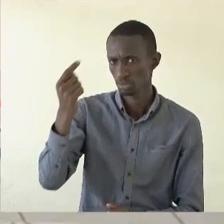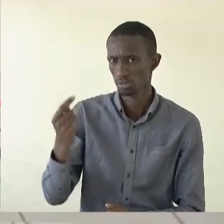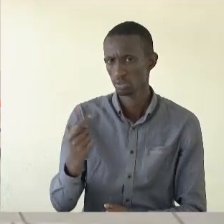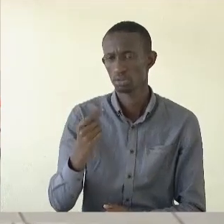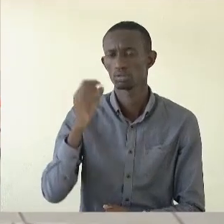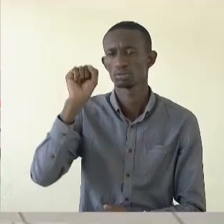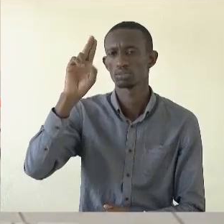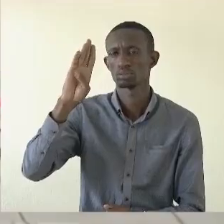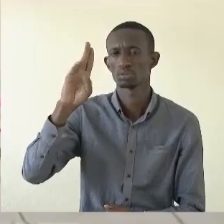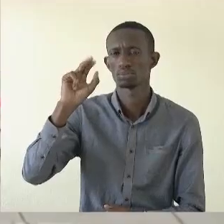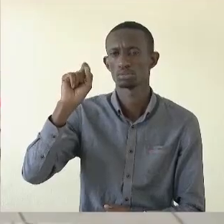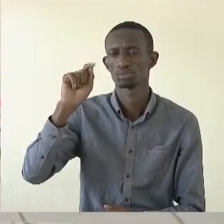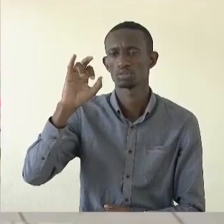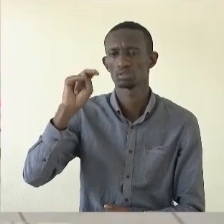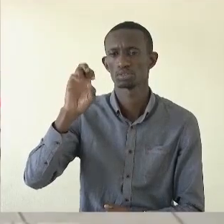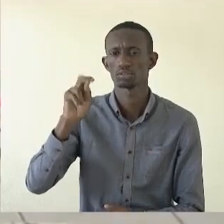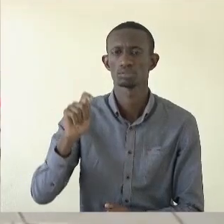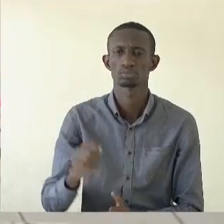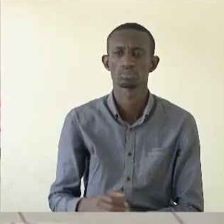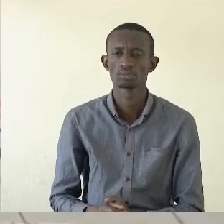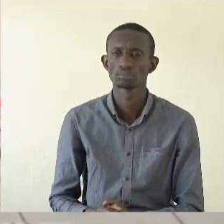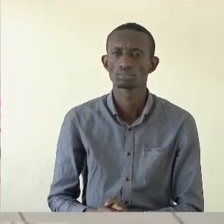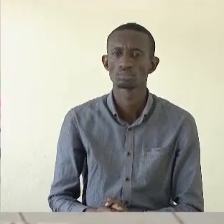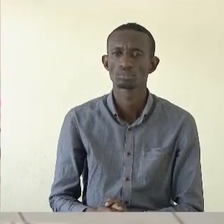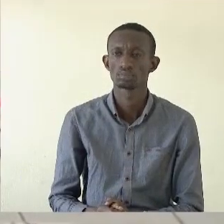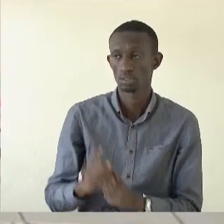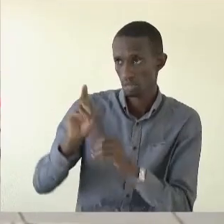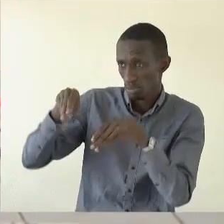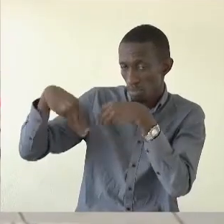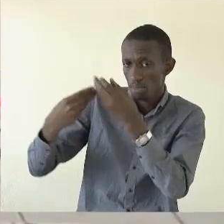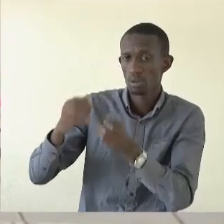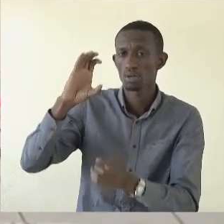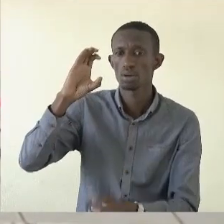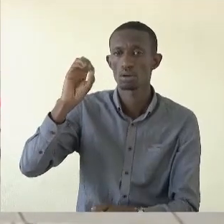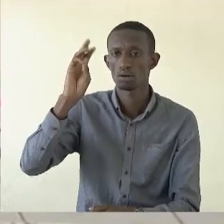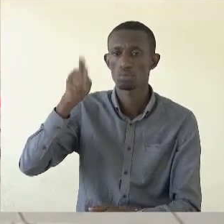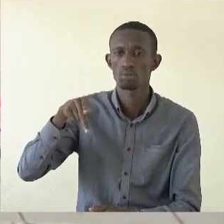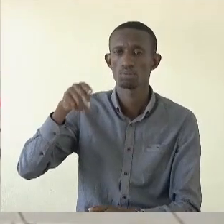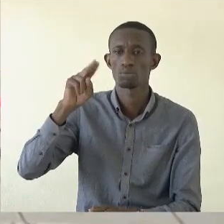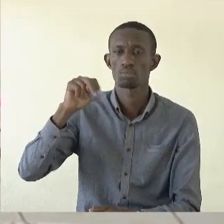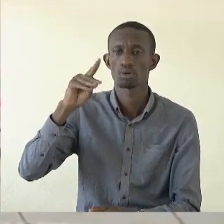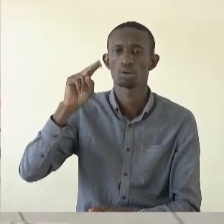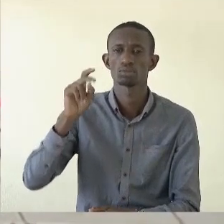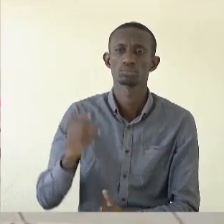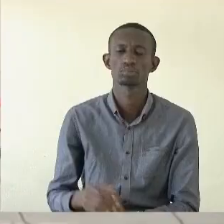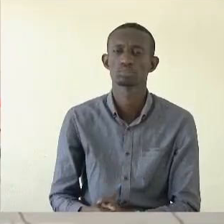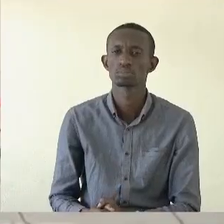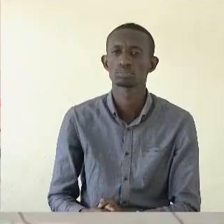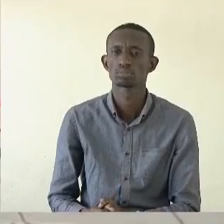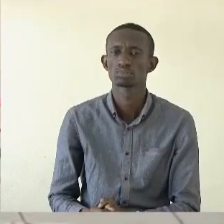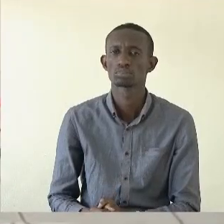getting oxidized. So that gives us the compound that is given over there,